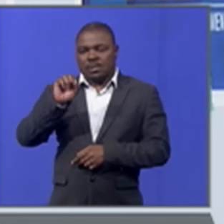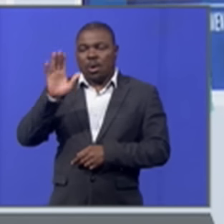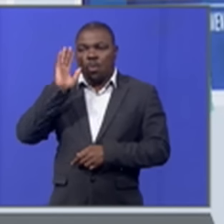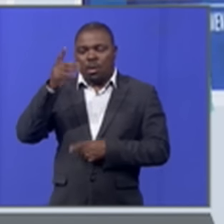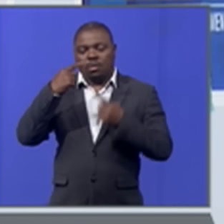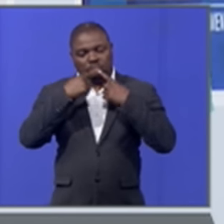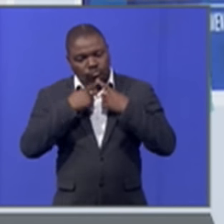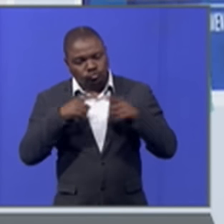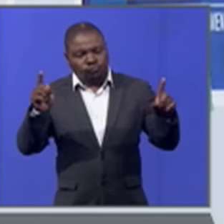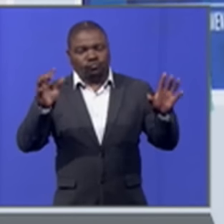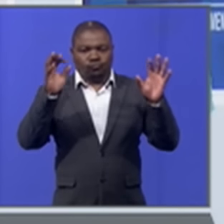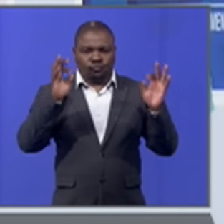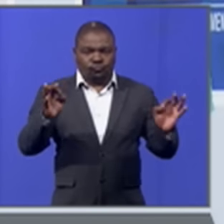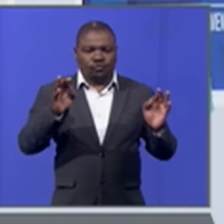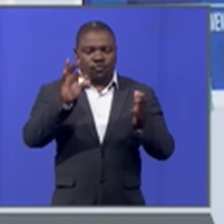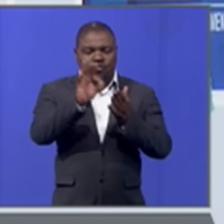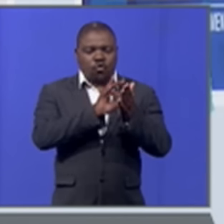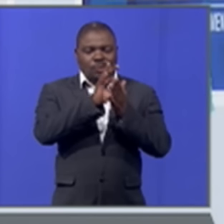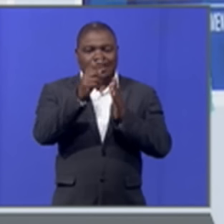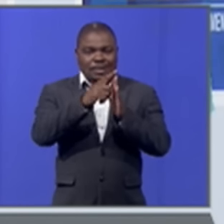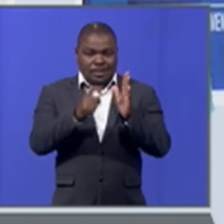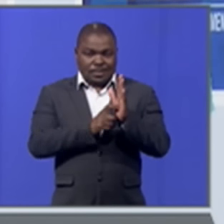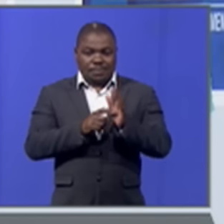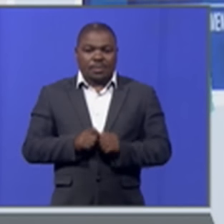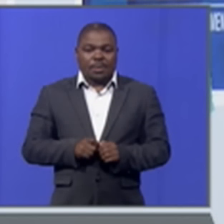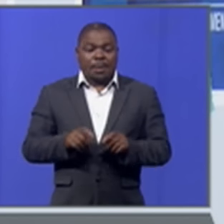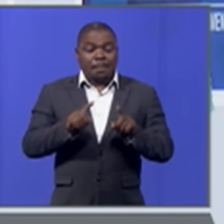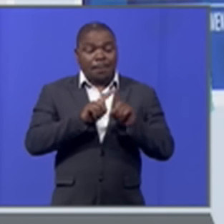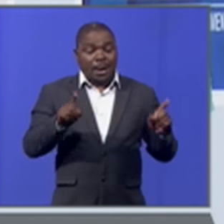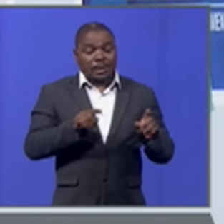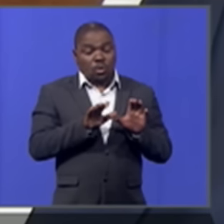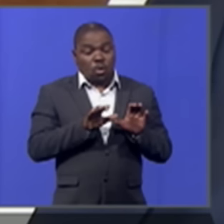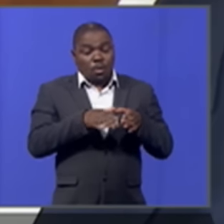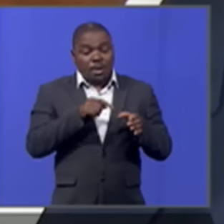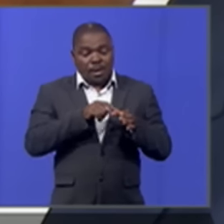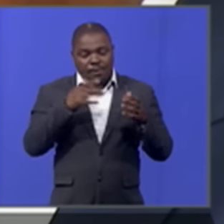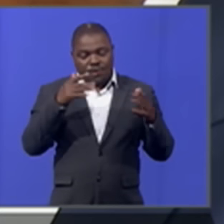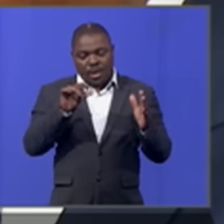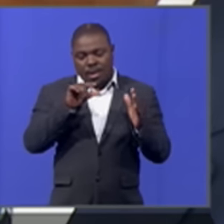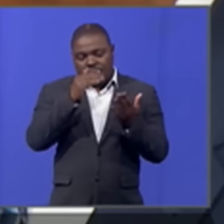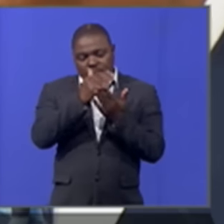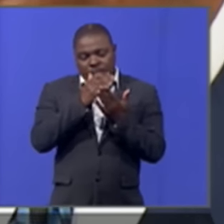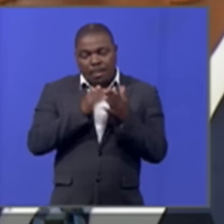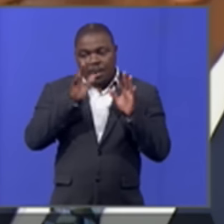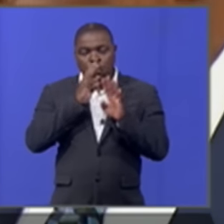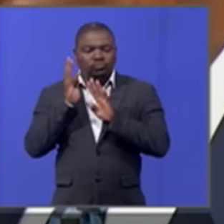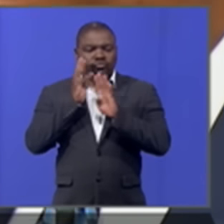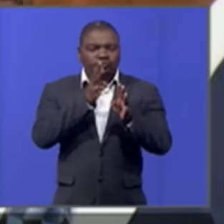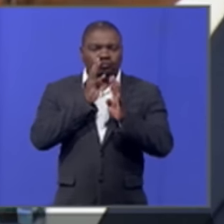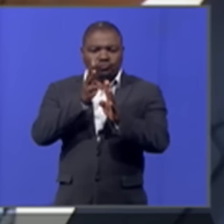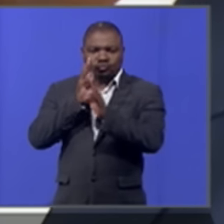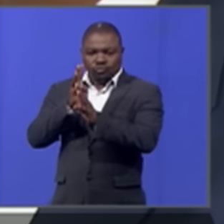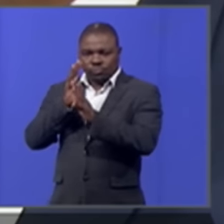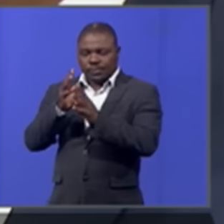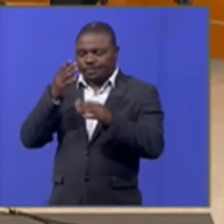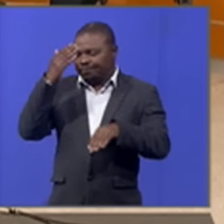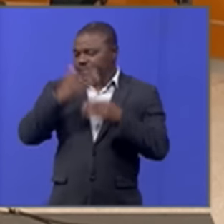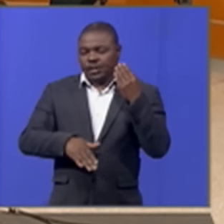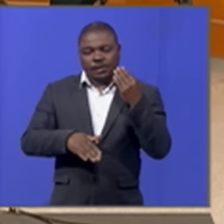semmuso letlha la ditlhopho. Komišene e konoseditse lenaneo la yona le batlhophi ba ba itlhagisang ka namana go